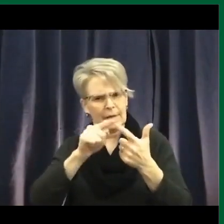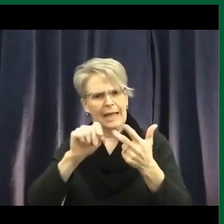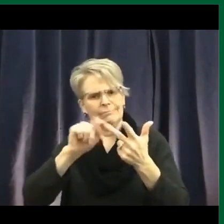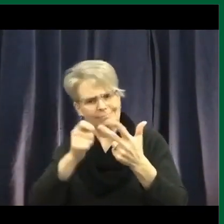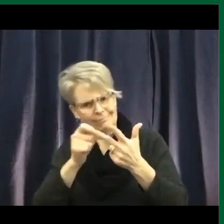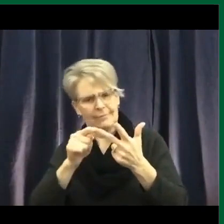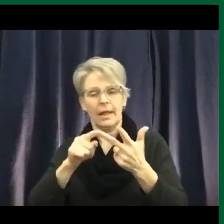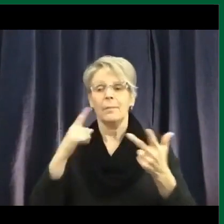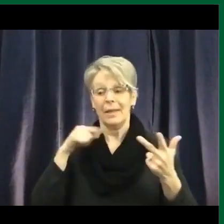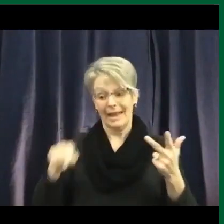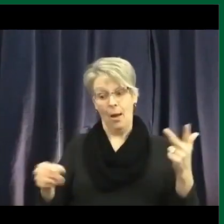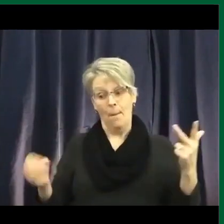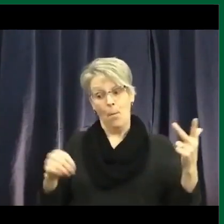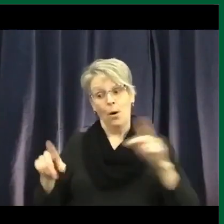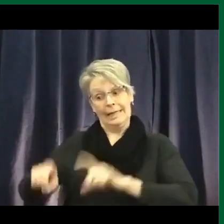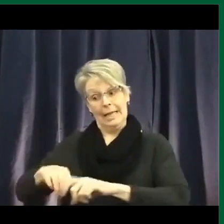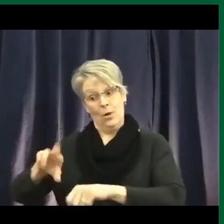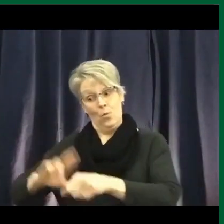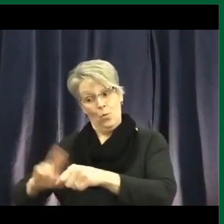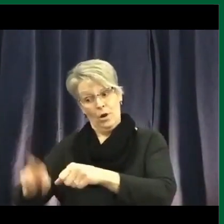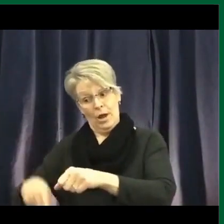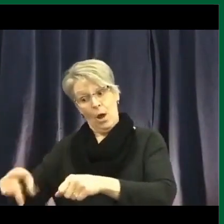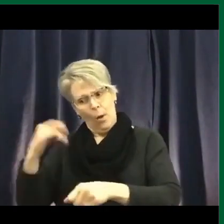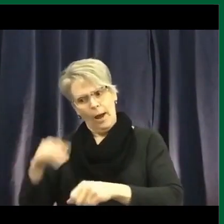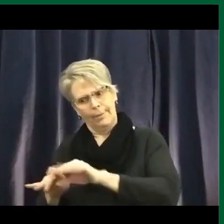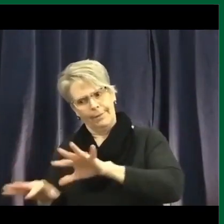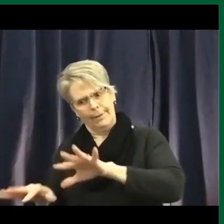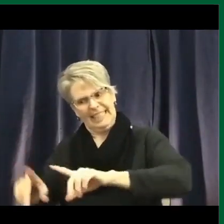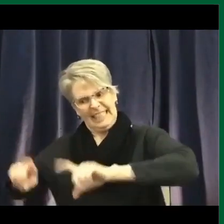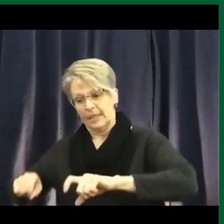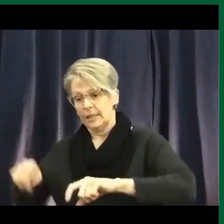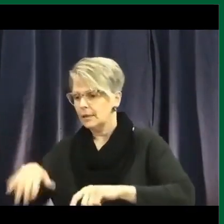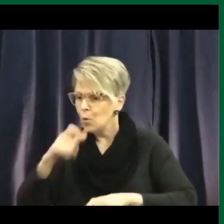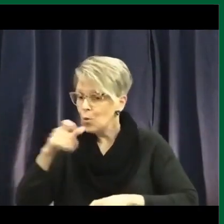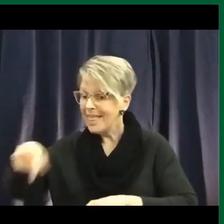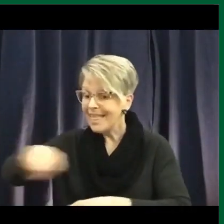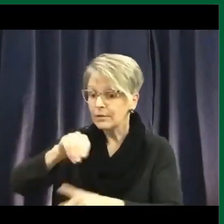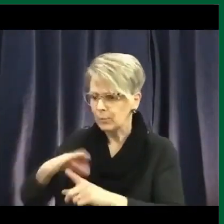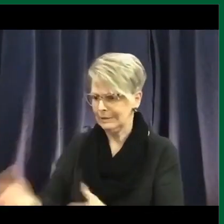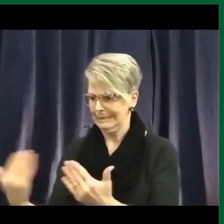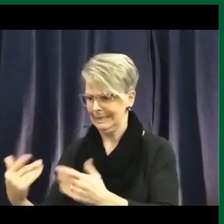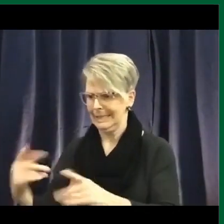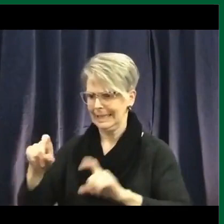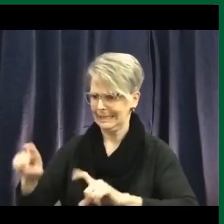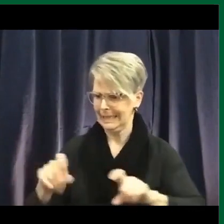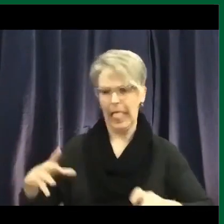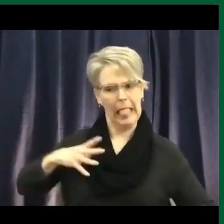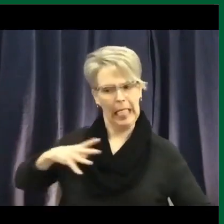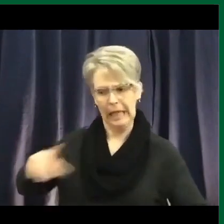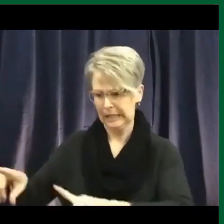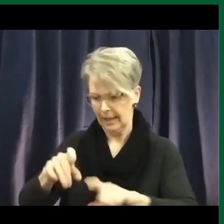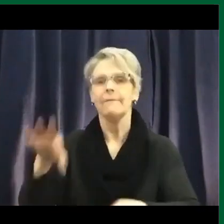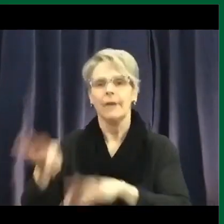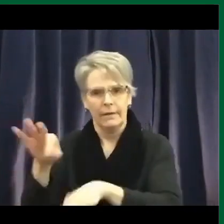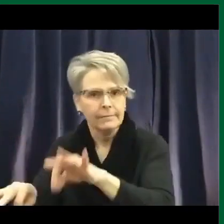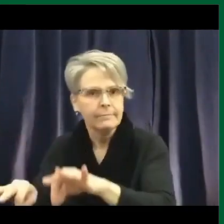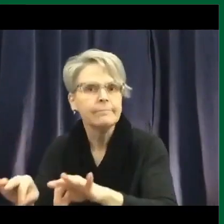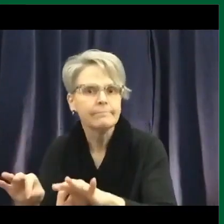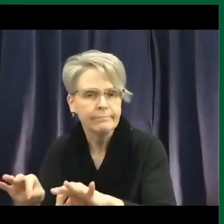an outbreak, there's additional sampling. You test everyone who may have been exposed. The R0, obviously,